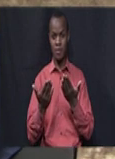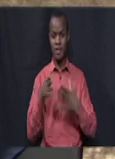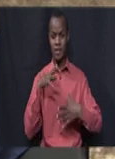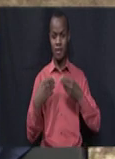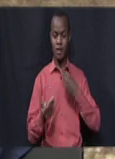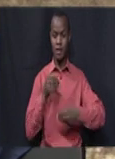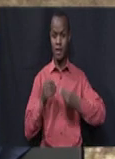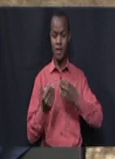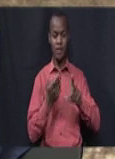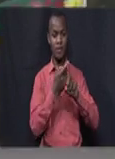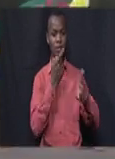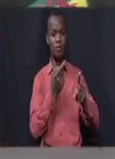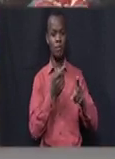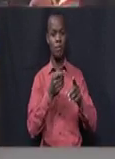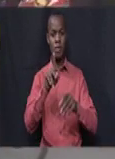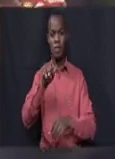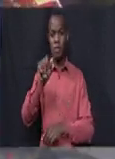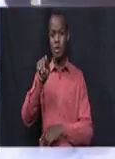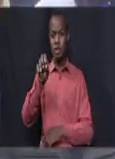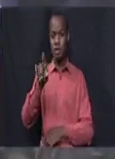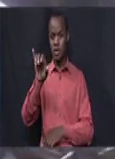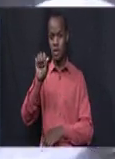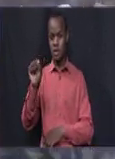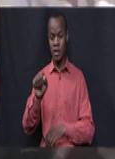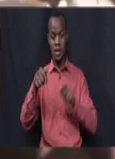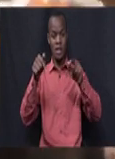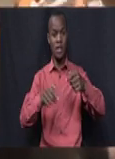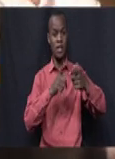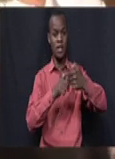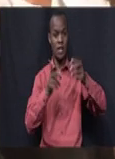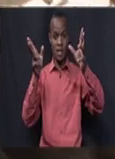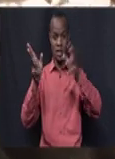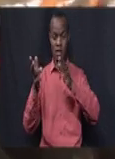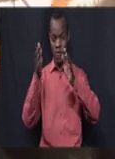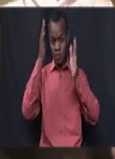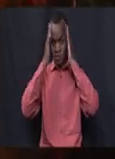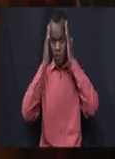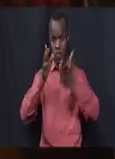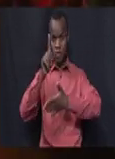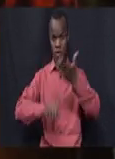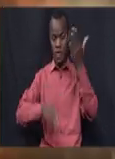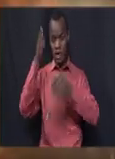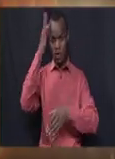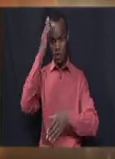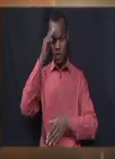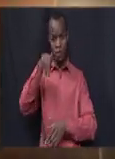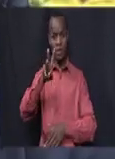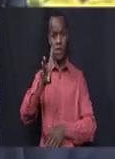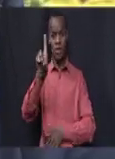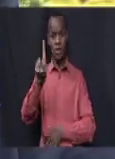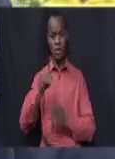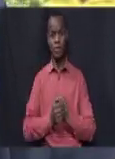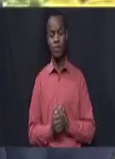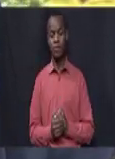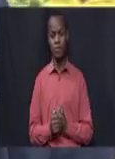especially from pastoralist communities. This year's theme has emphasis on education for learners with disability. As much as